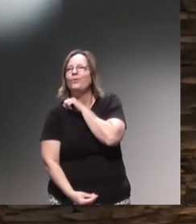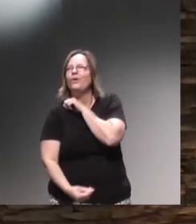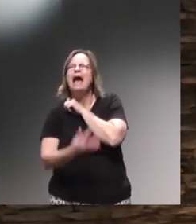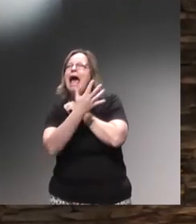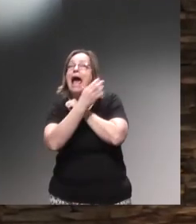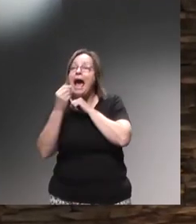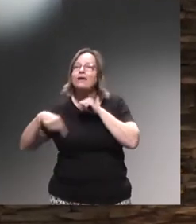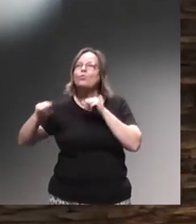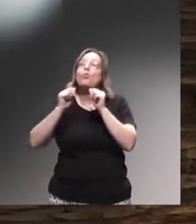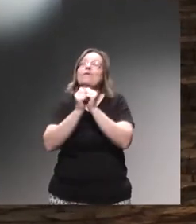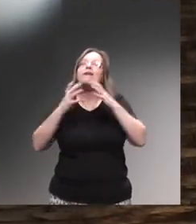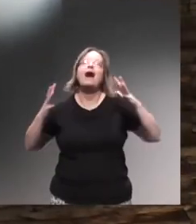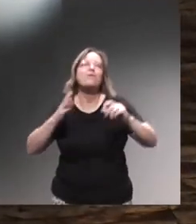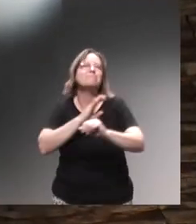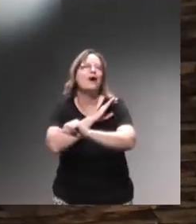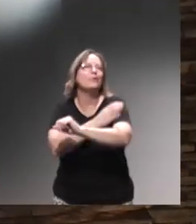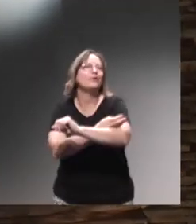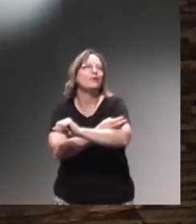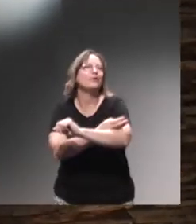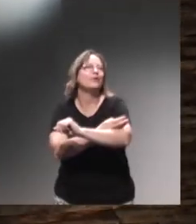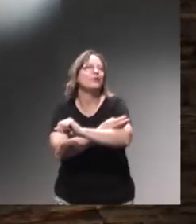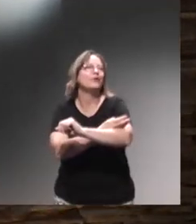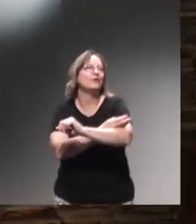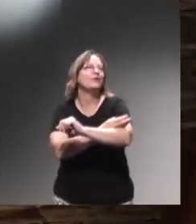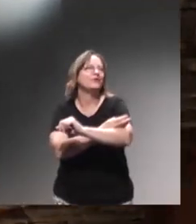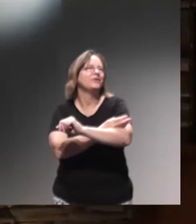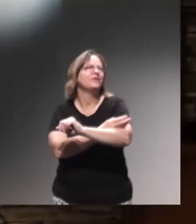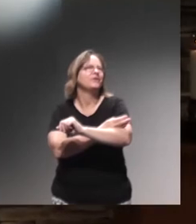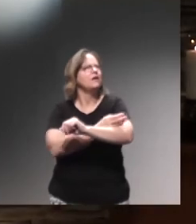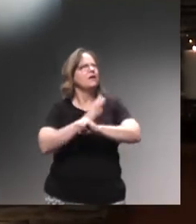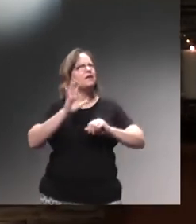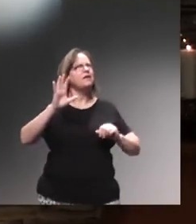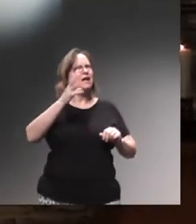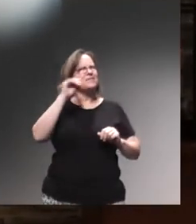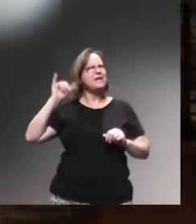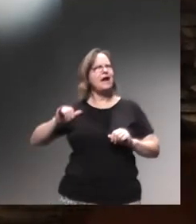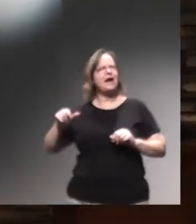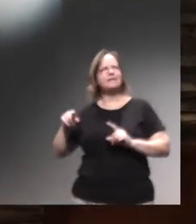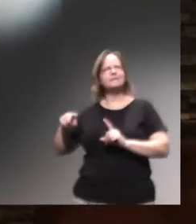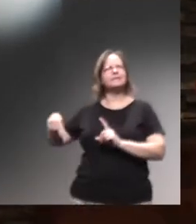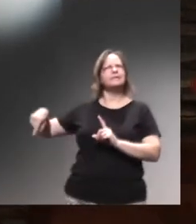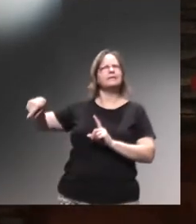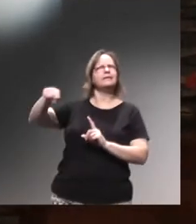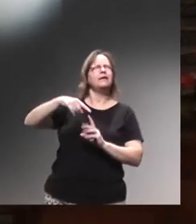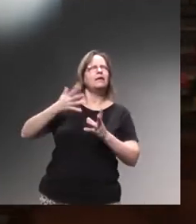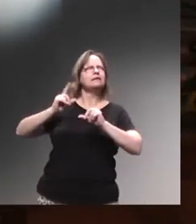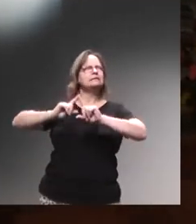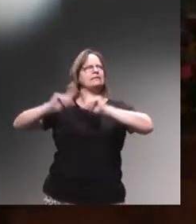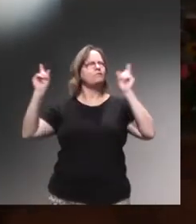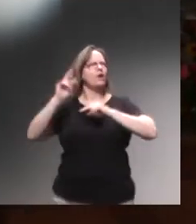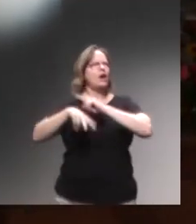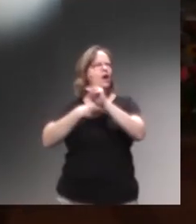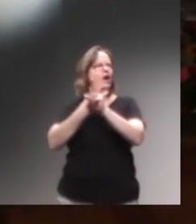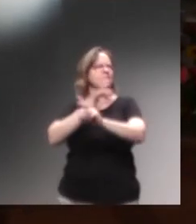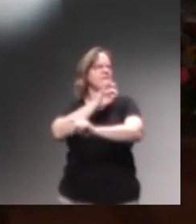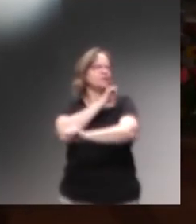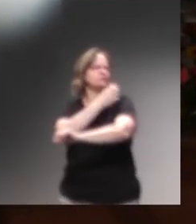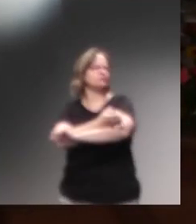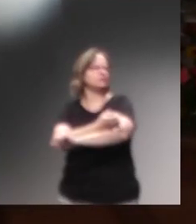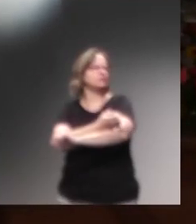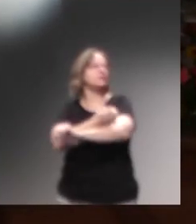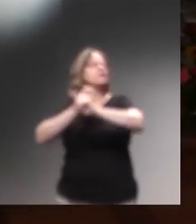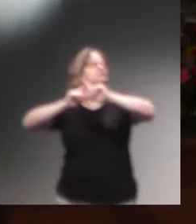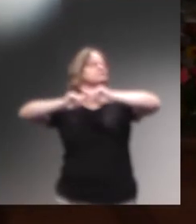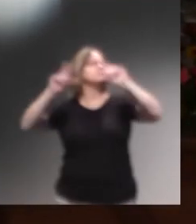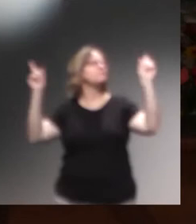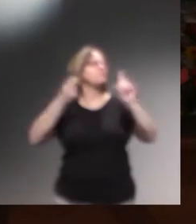For there was a gift in that, and it was coming from a different energy, a different place within.